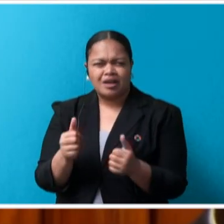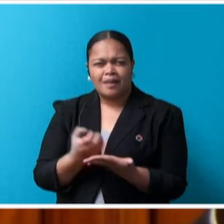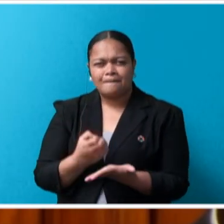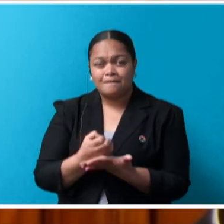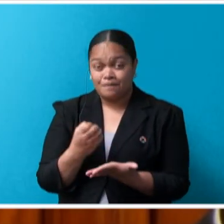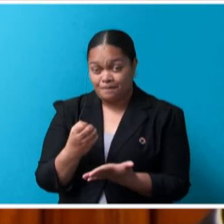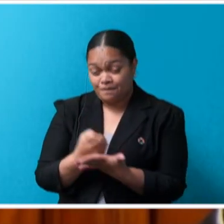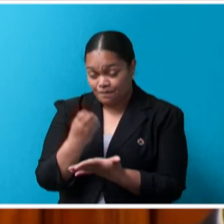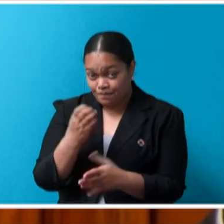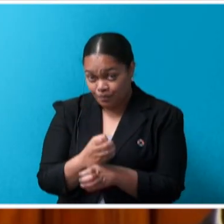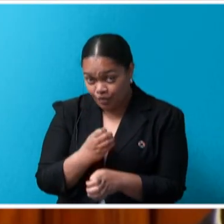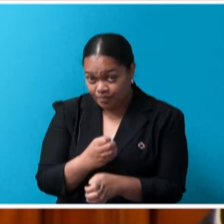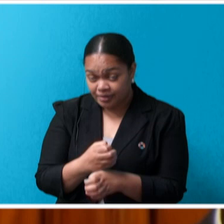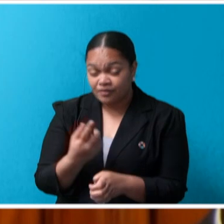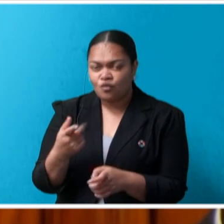local communities.